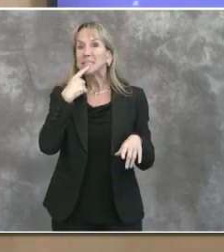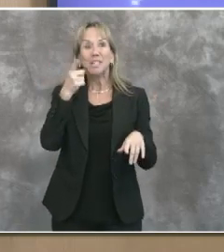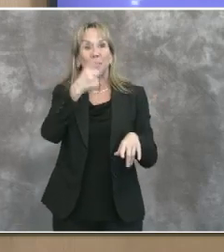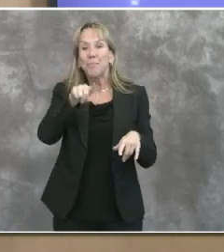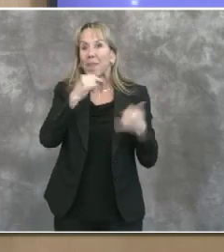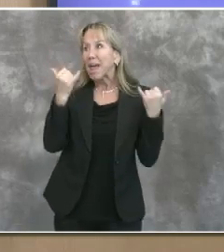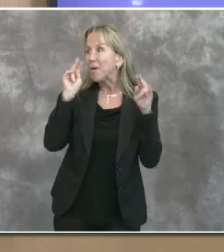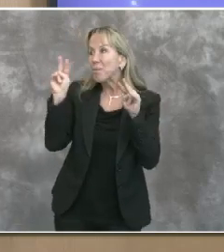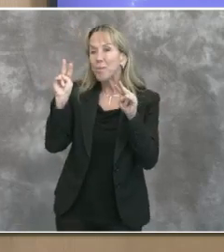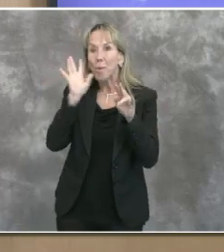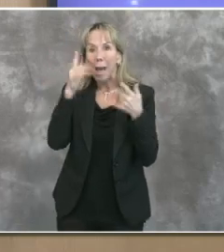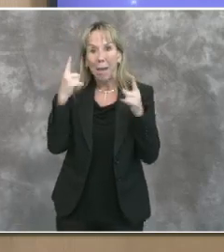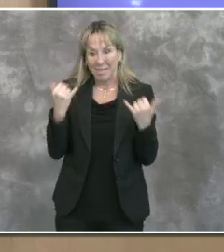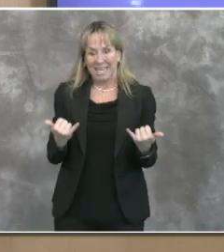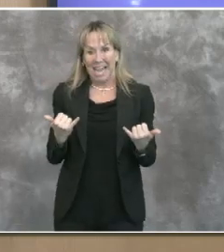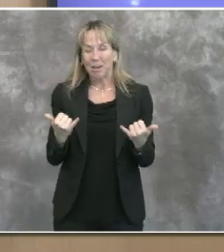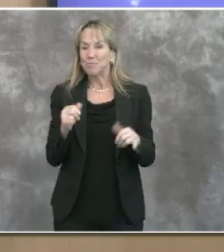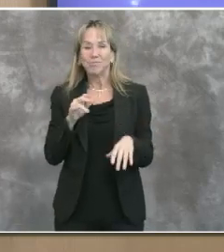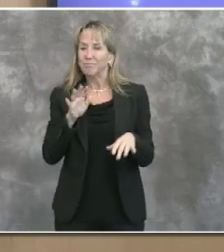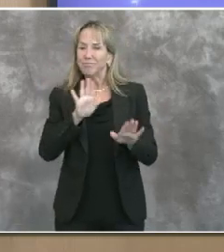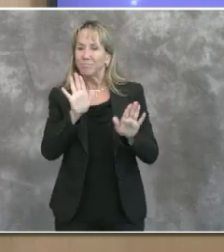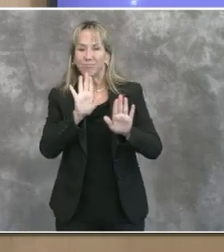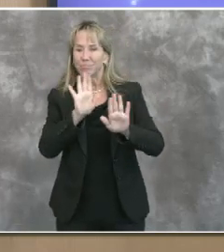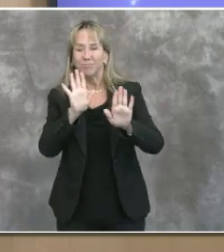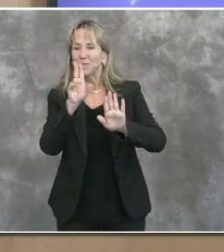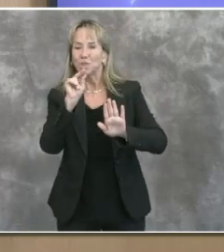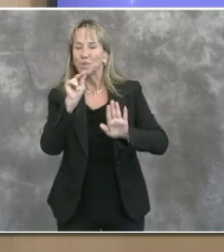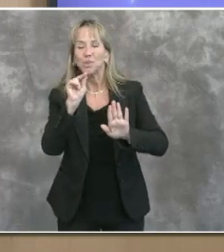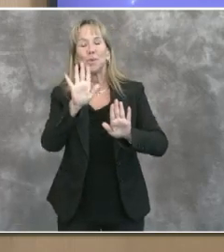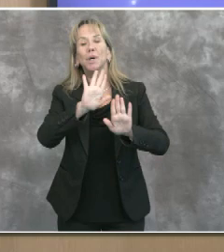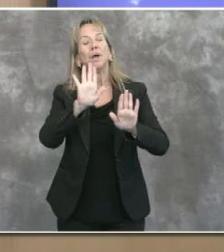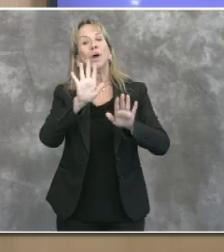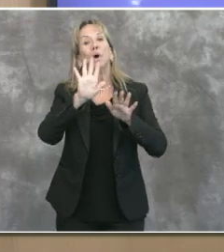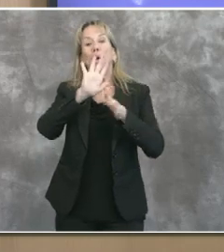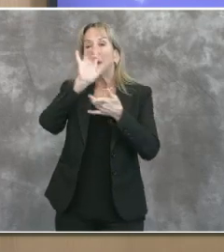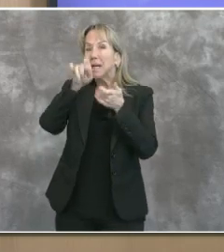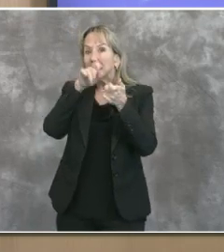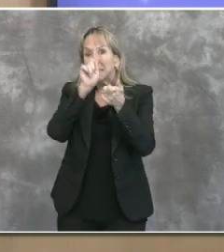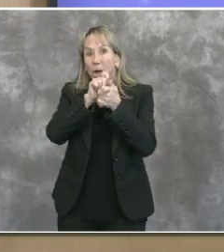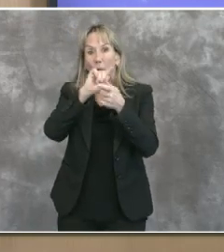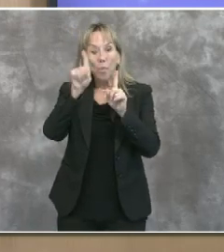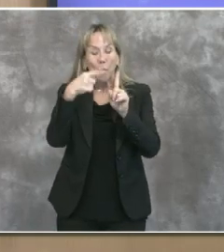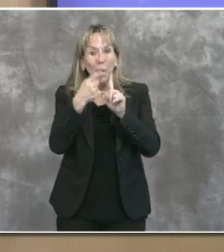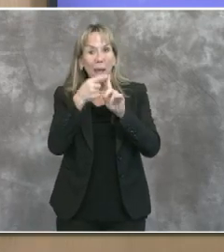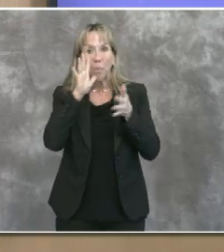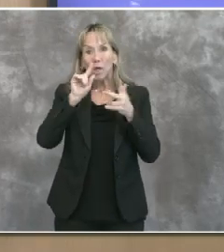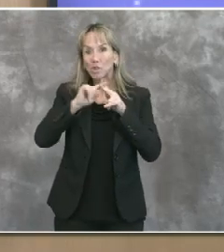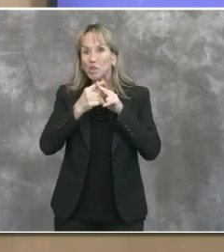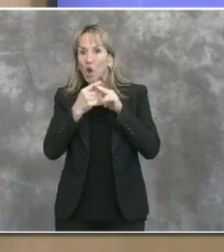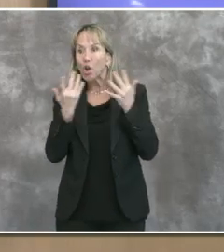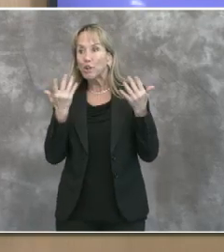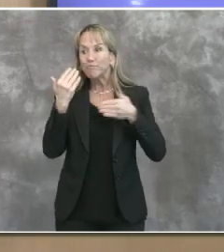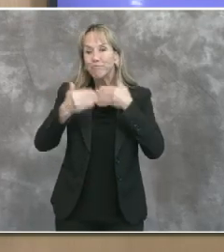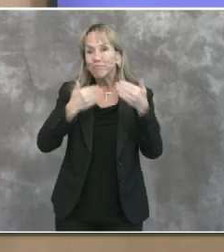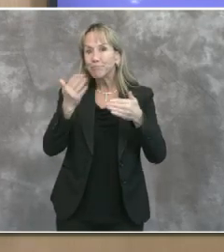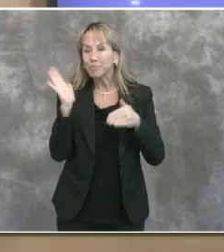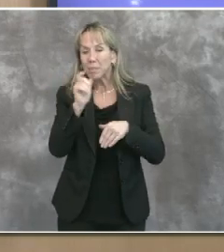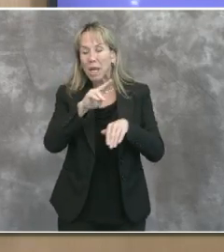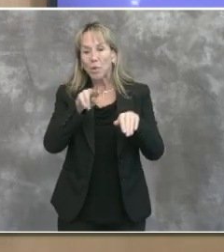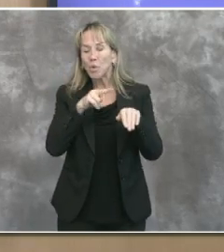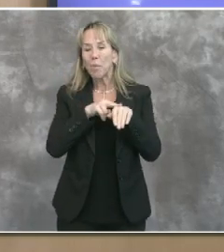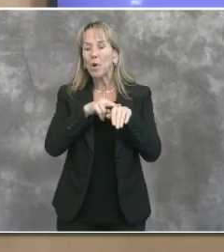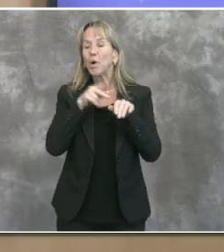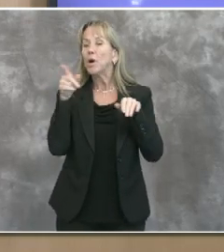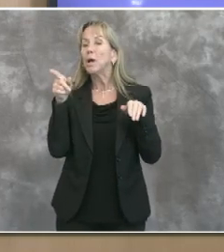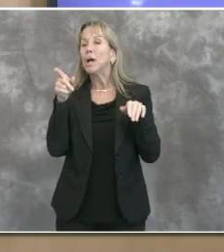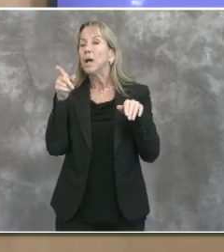expected or anticipated in the immediate future. When asked specifically when these things may happen, his answer was, ask